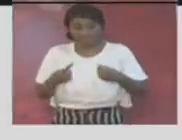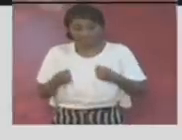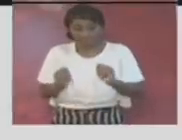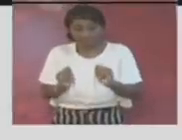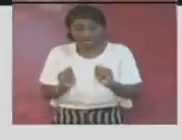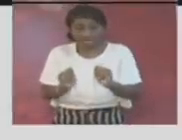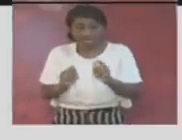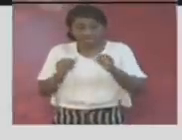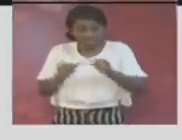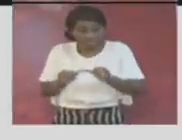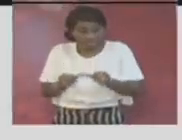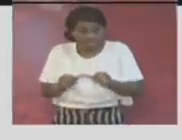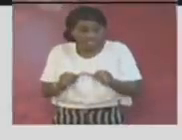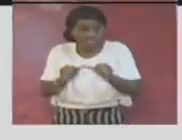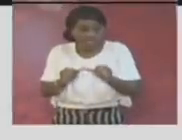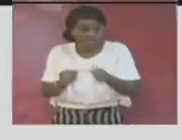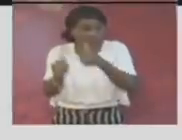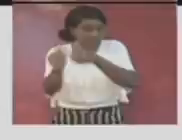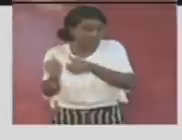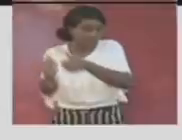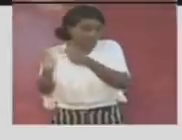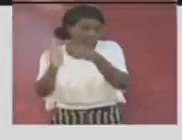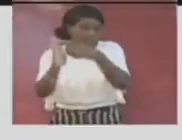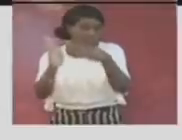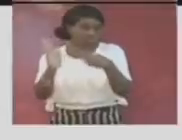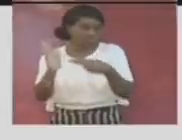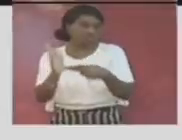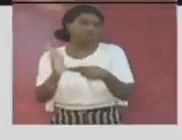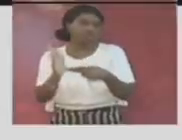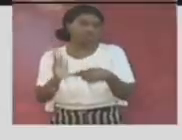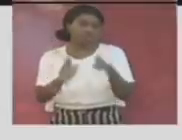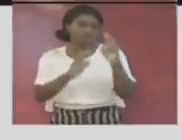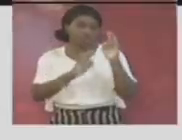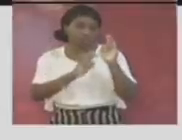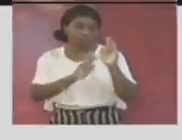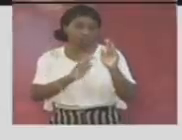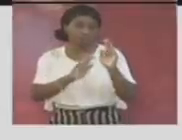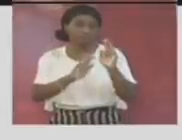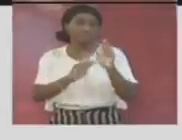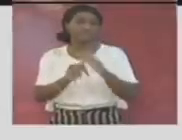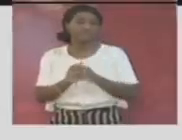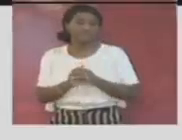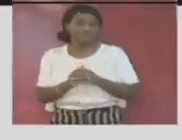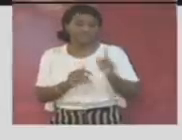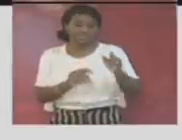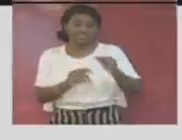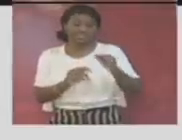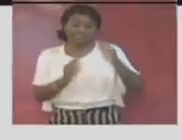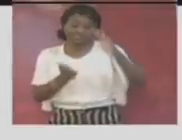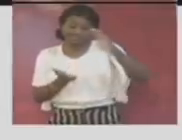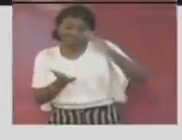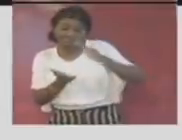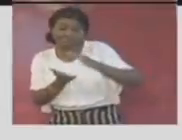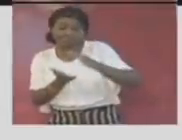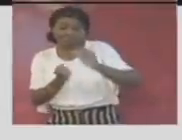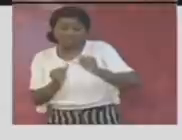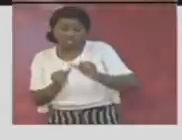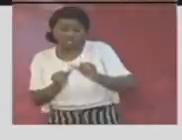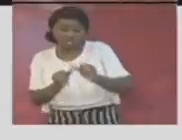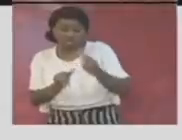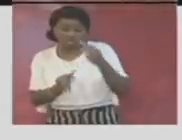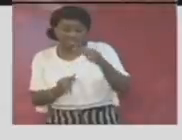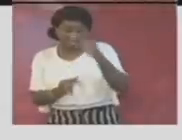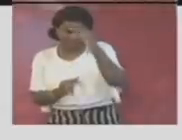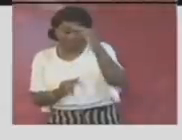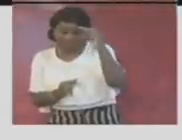if we continue to adhere to all the public health guidelines, we're hoping to keep these bars as short as possible and that black dotted line